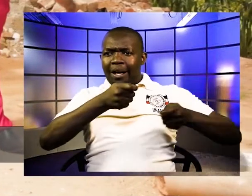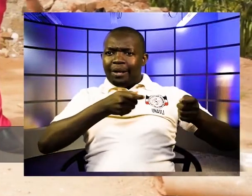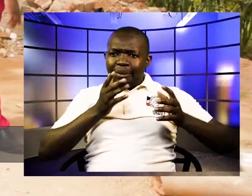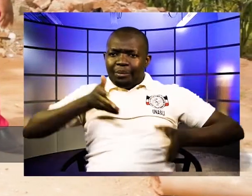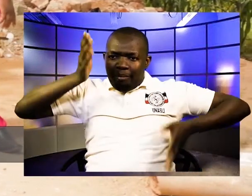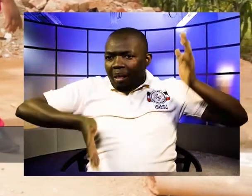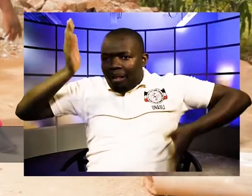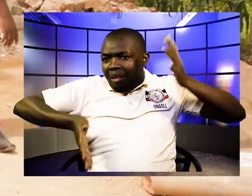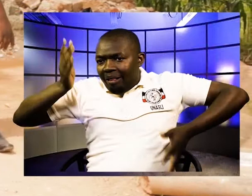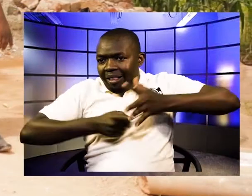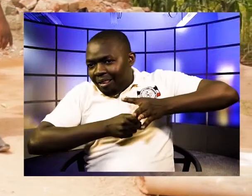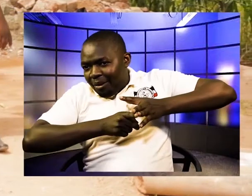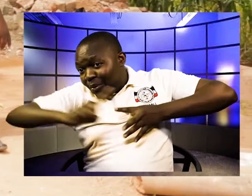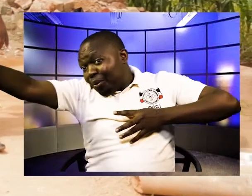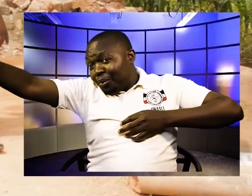police.